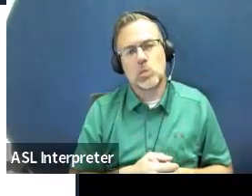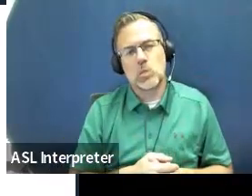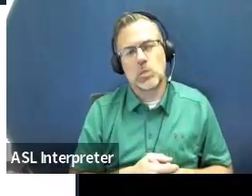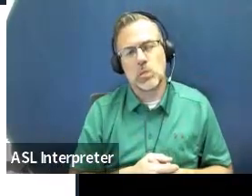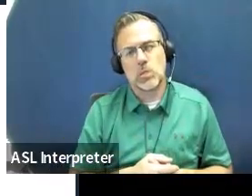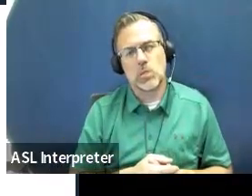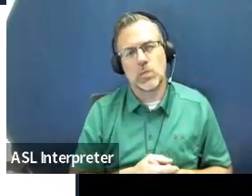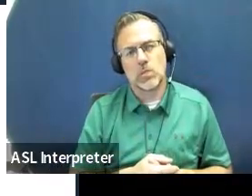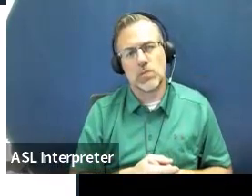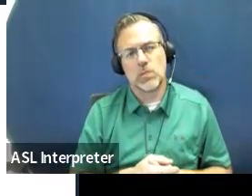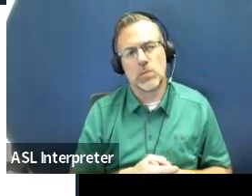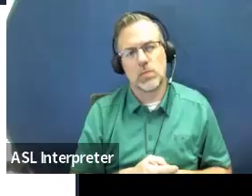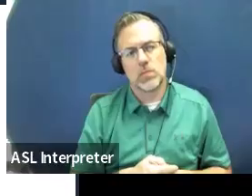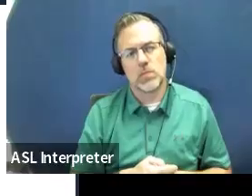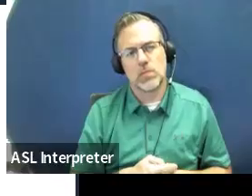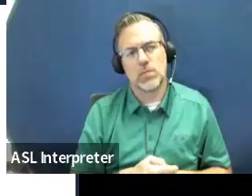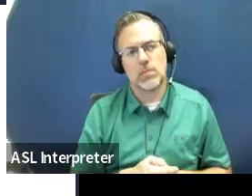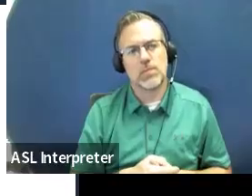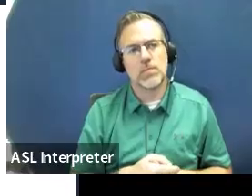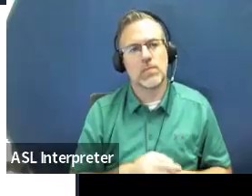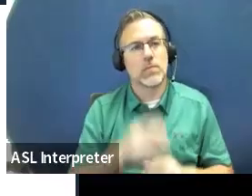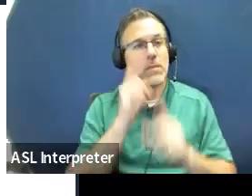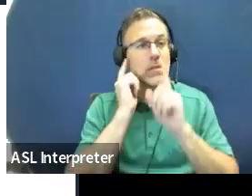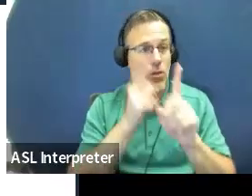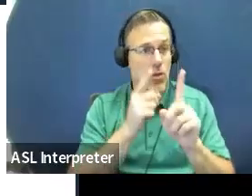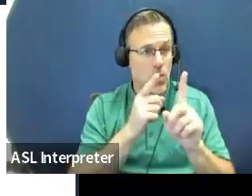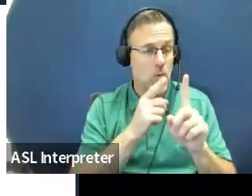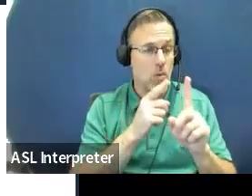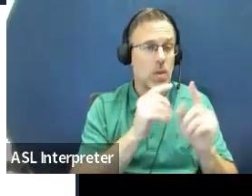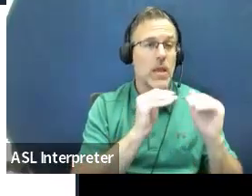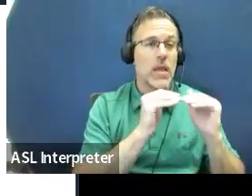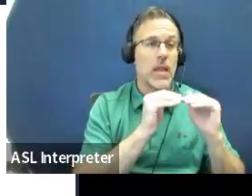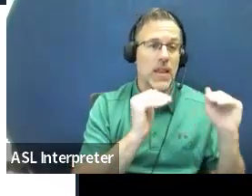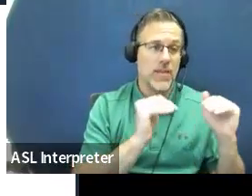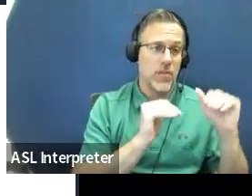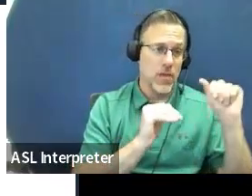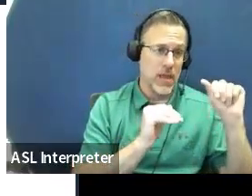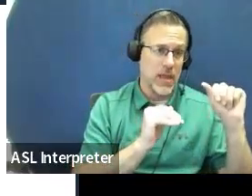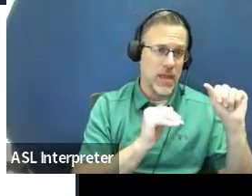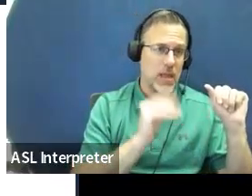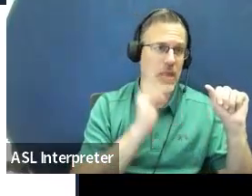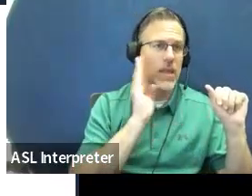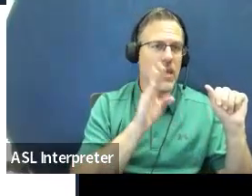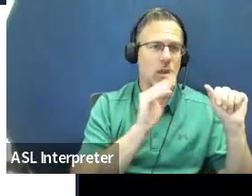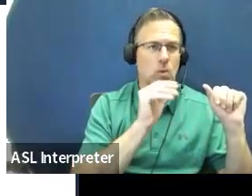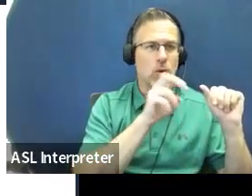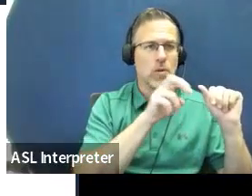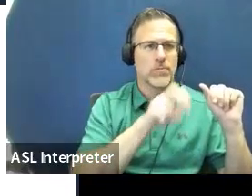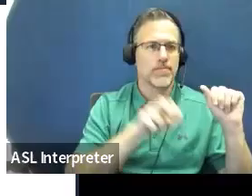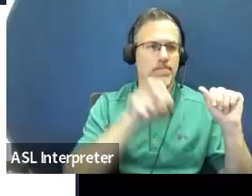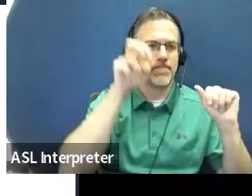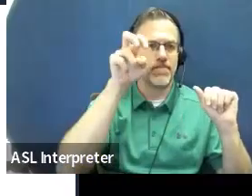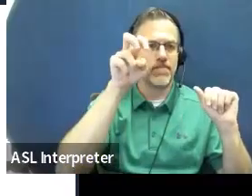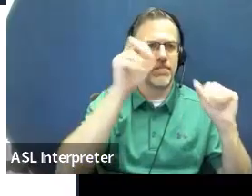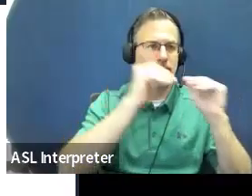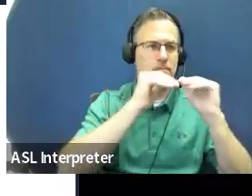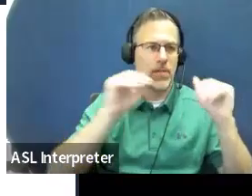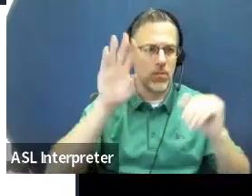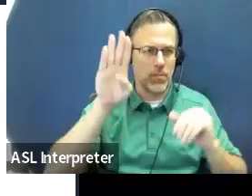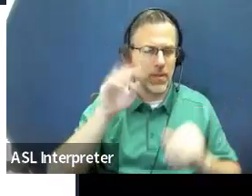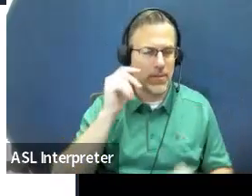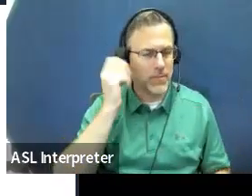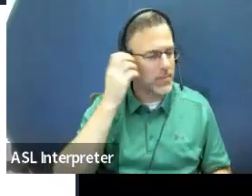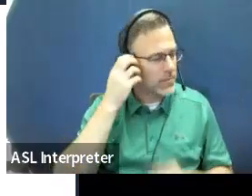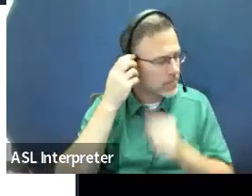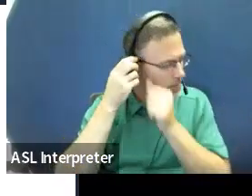And then your goal is that Leo will move from level A to level B in this curriculum as measured by all these things.